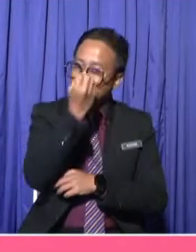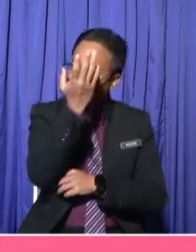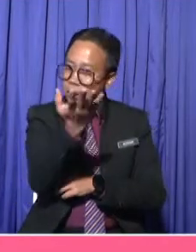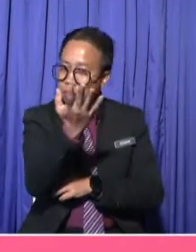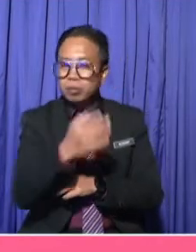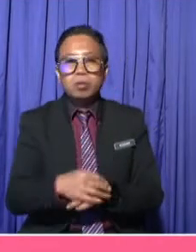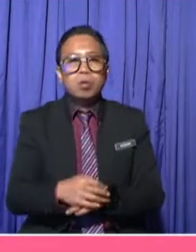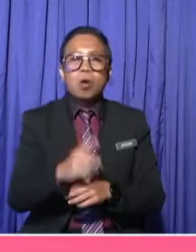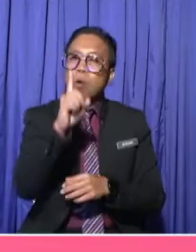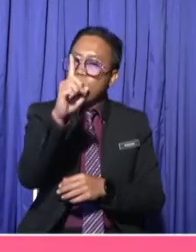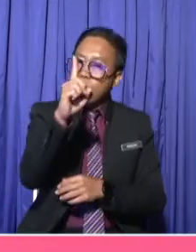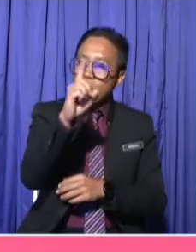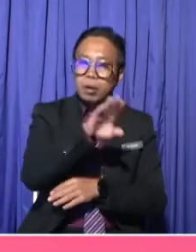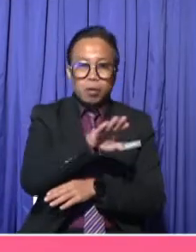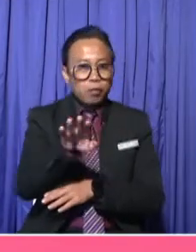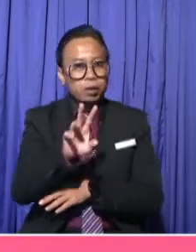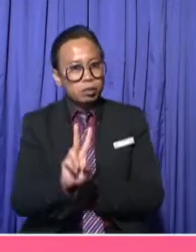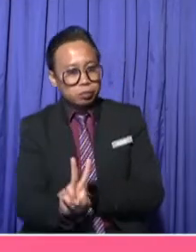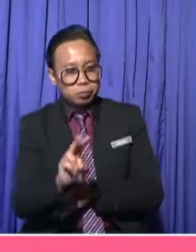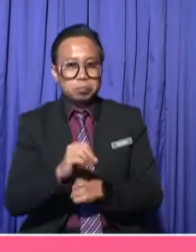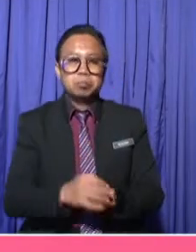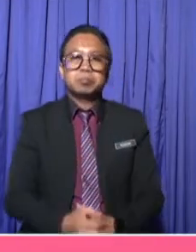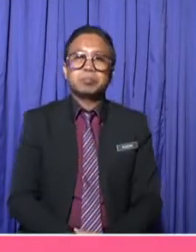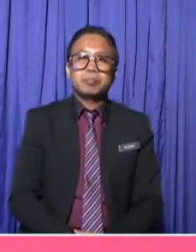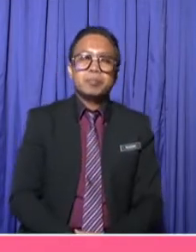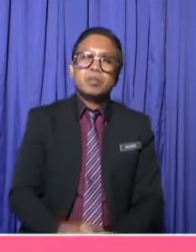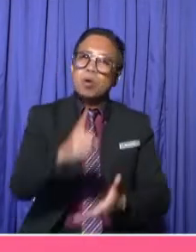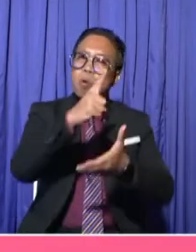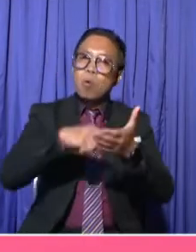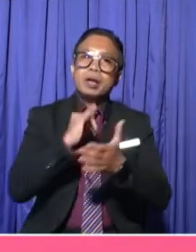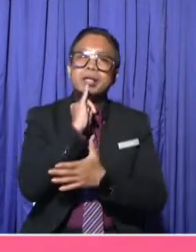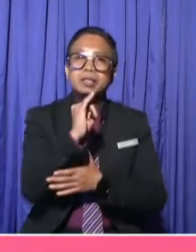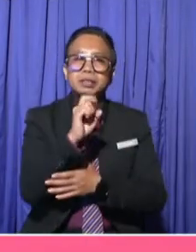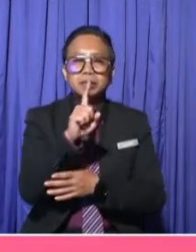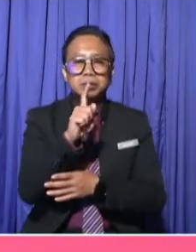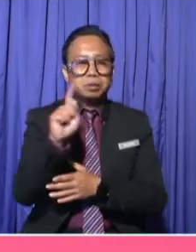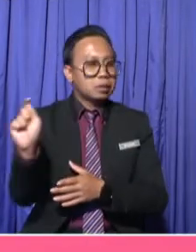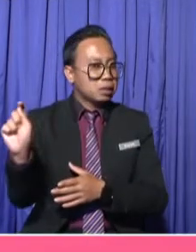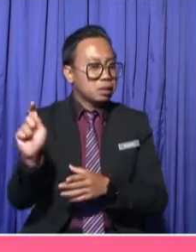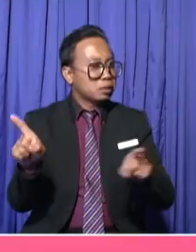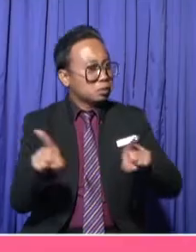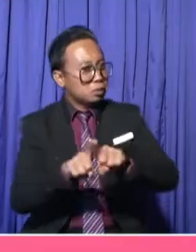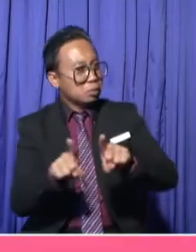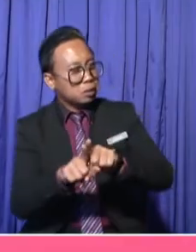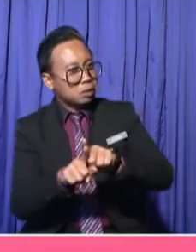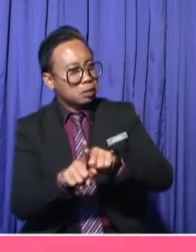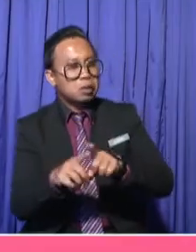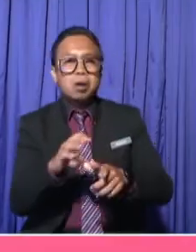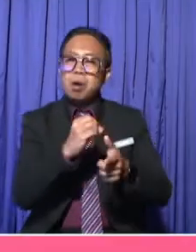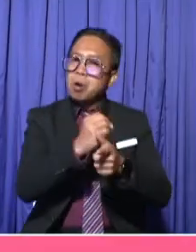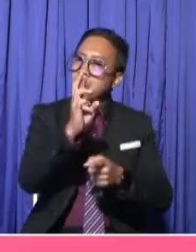to 1/2. What is the similarity or